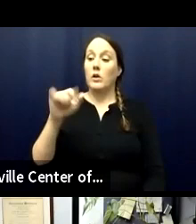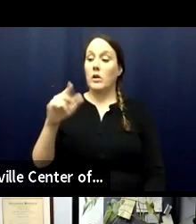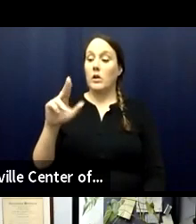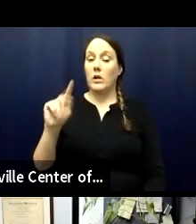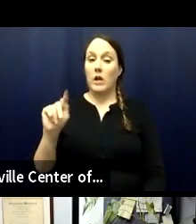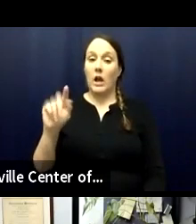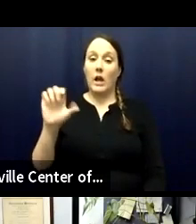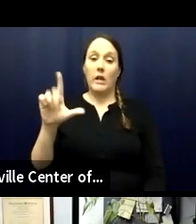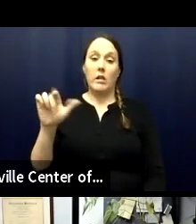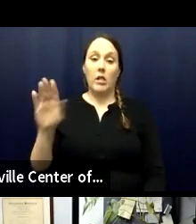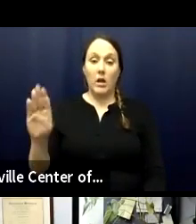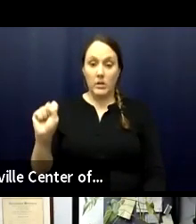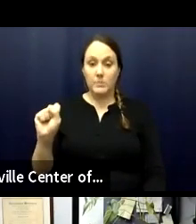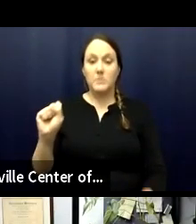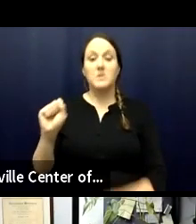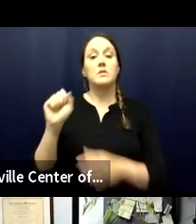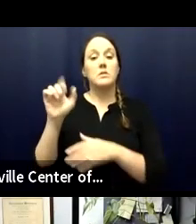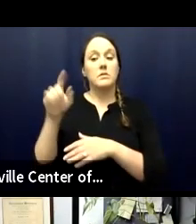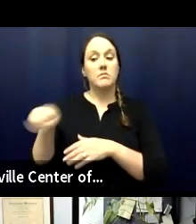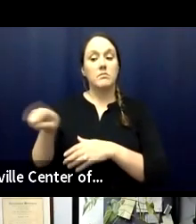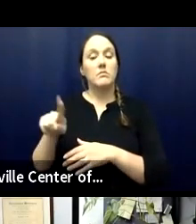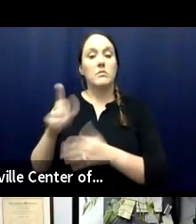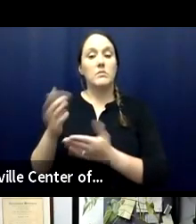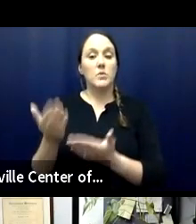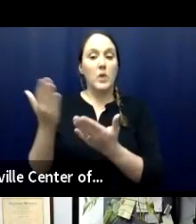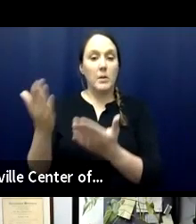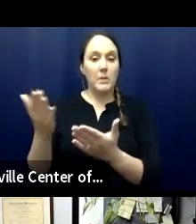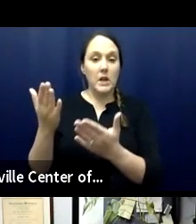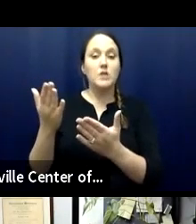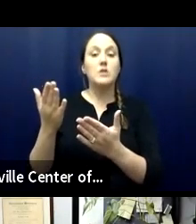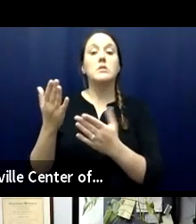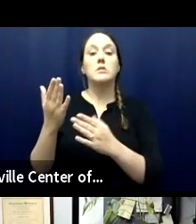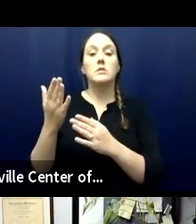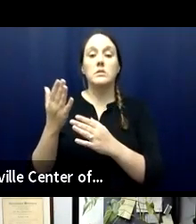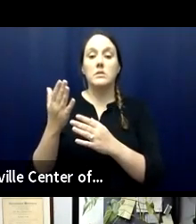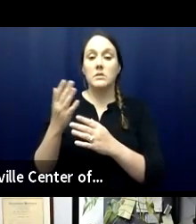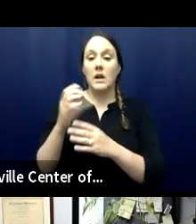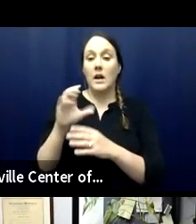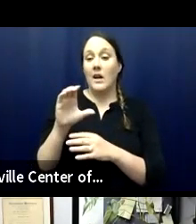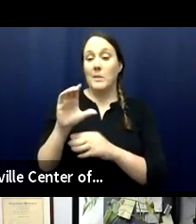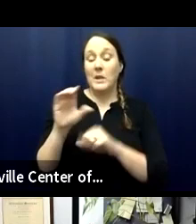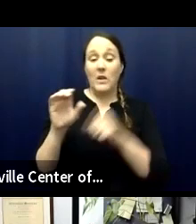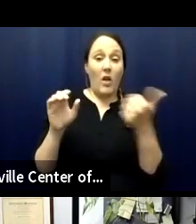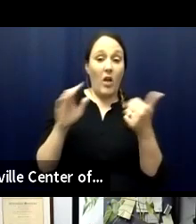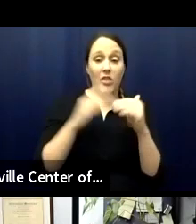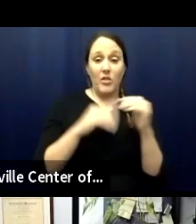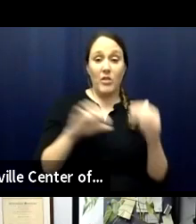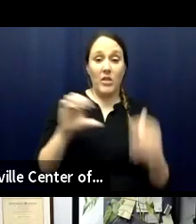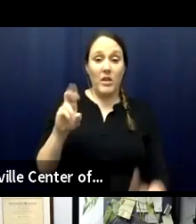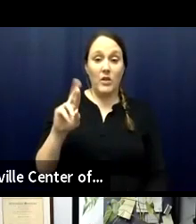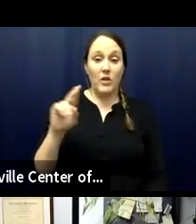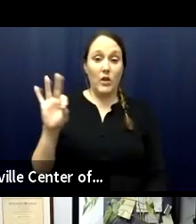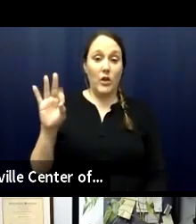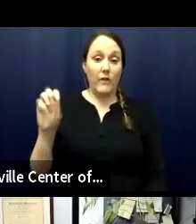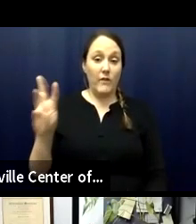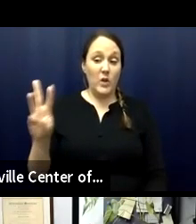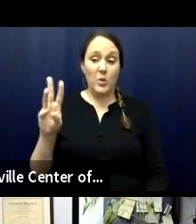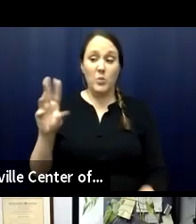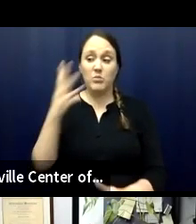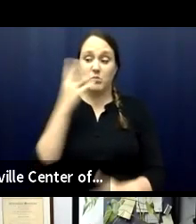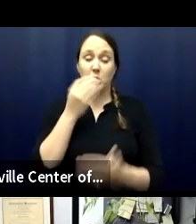are the recommendations are, other than a curfew, are pretty